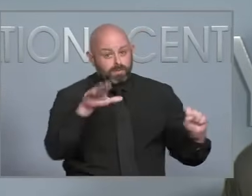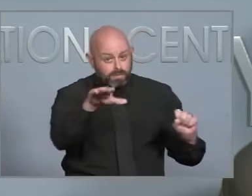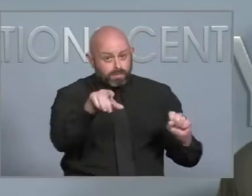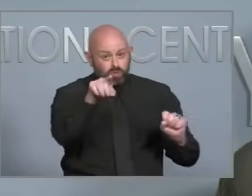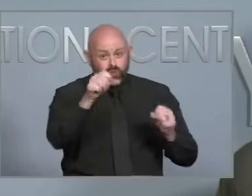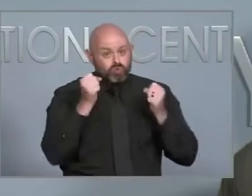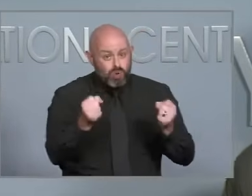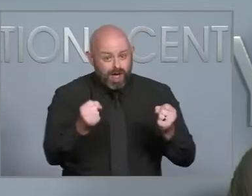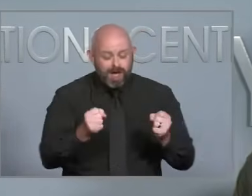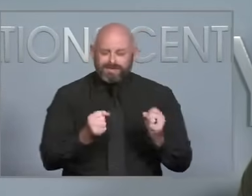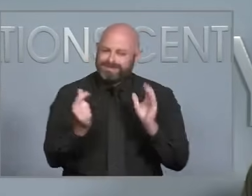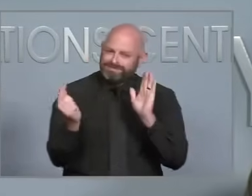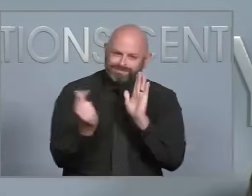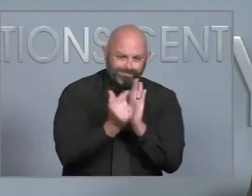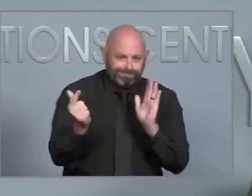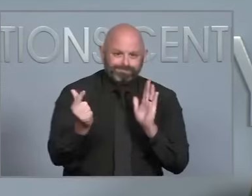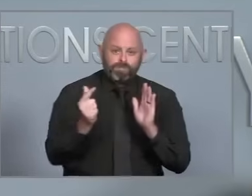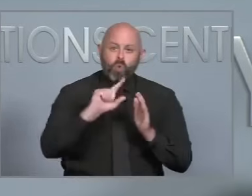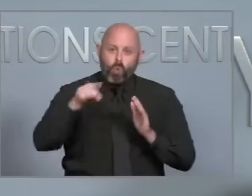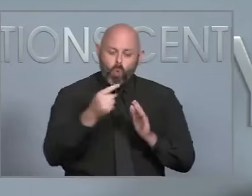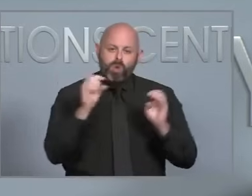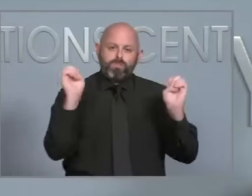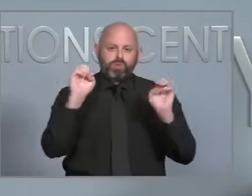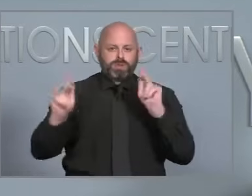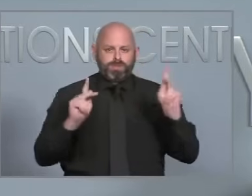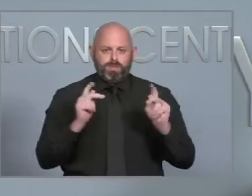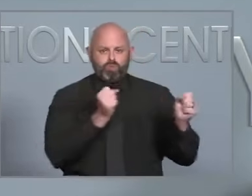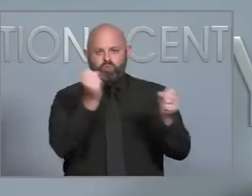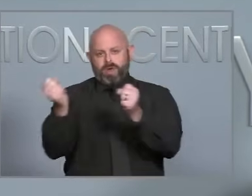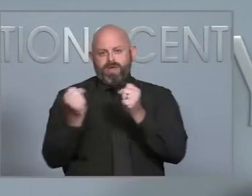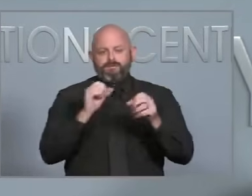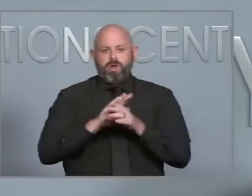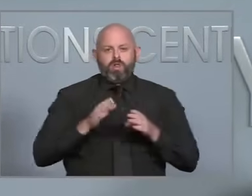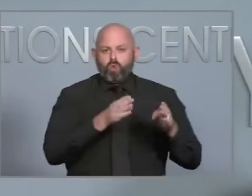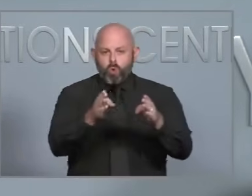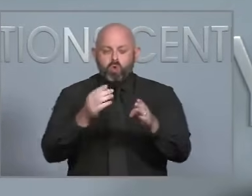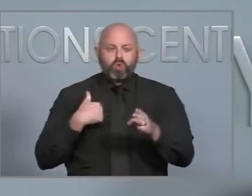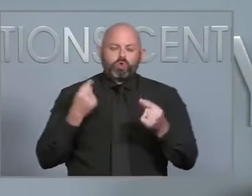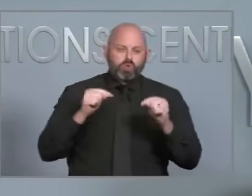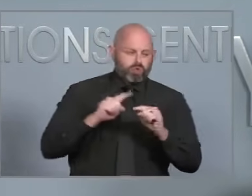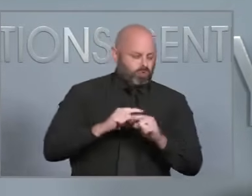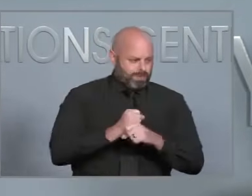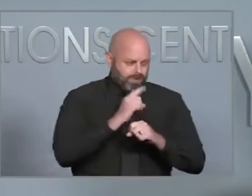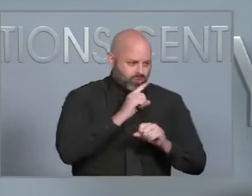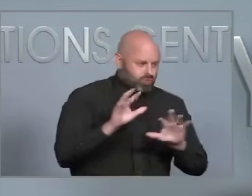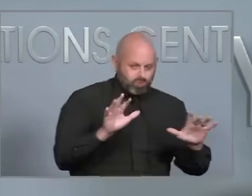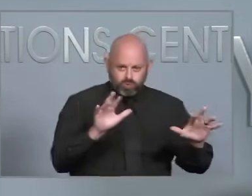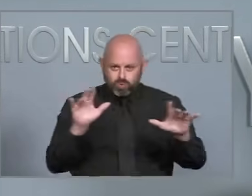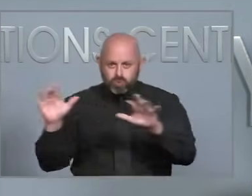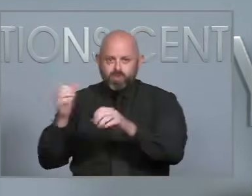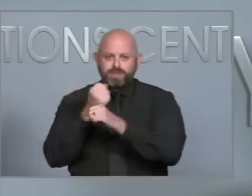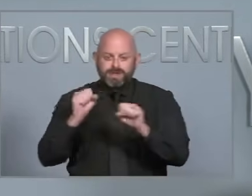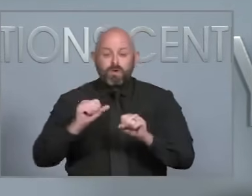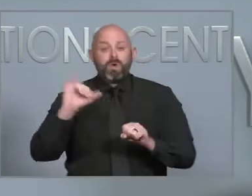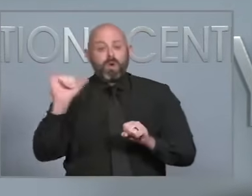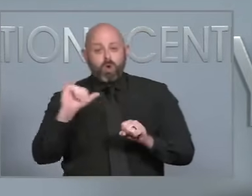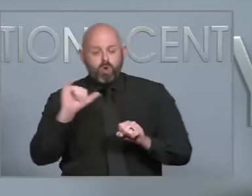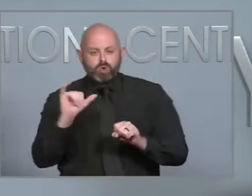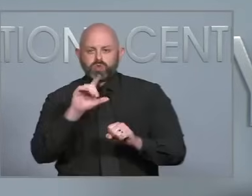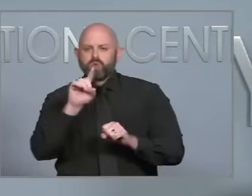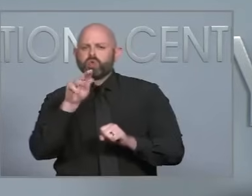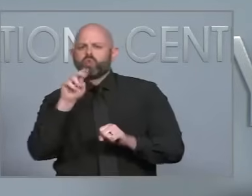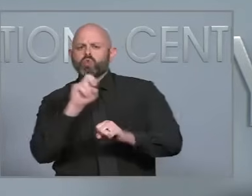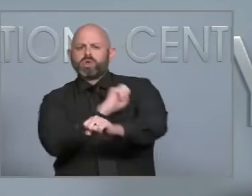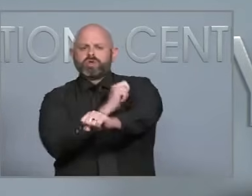on the roadways, as well as our infrastructure partners as we move into power restoration efforts. Do not drive through standing